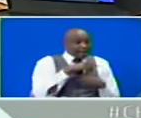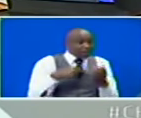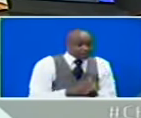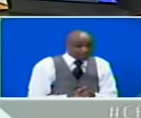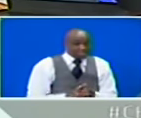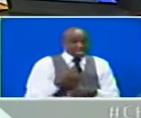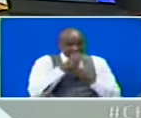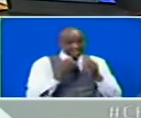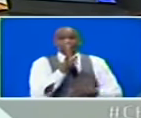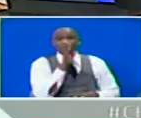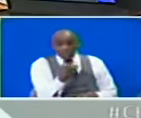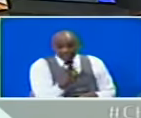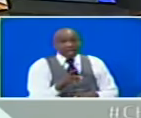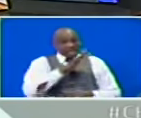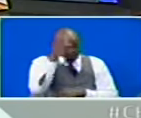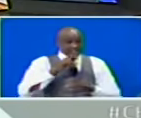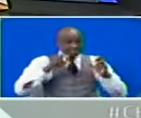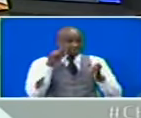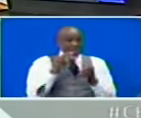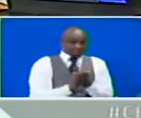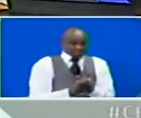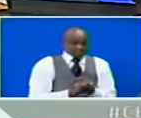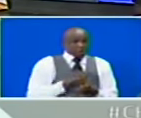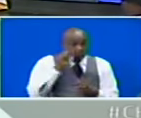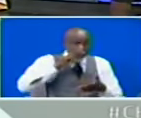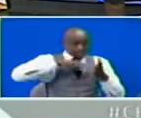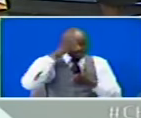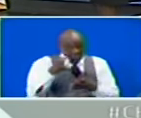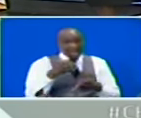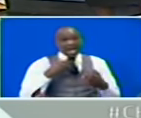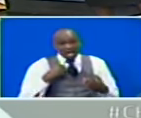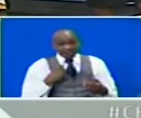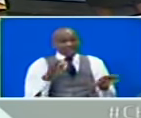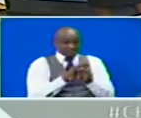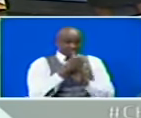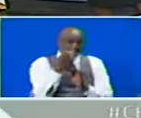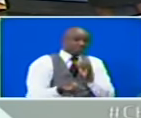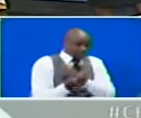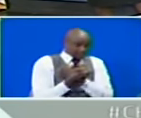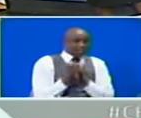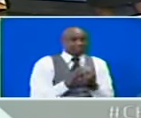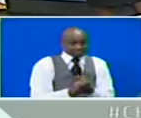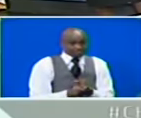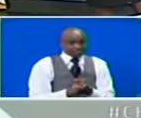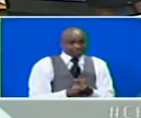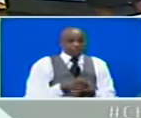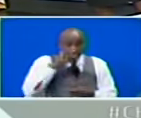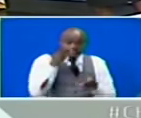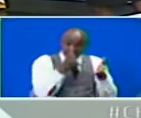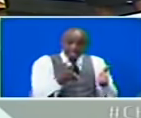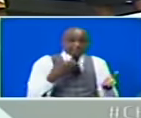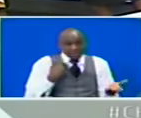the country's debt is on africacheck.org. If you want to read it, you know, they have got acres of space to explain this. He'll be here with us